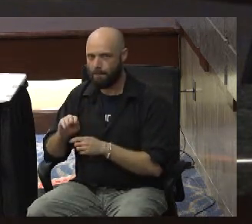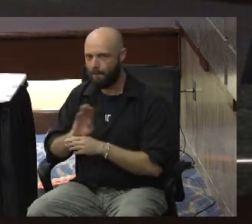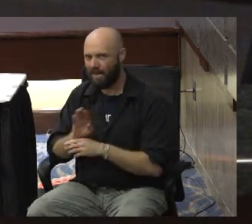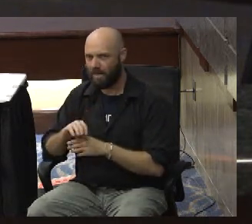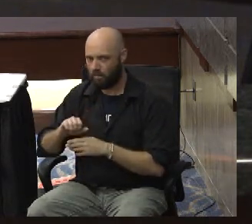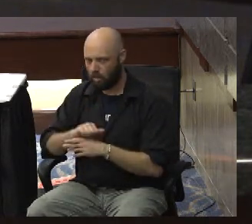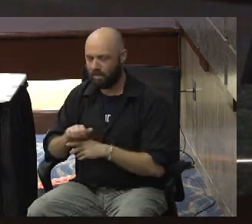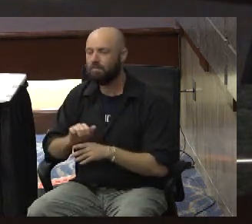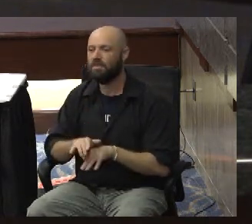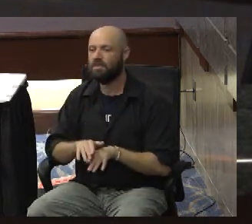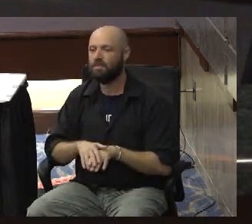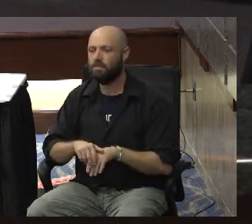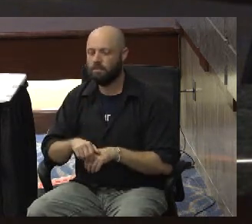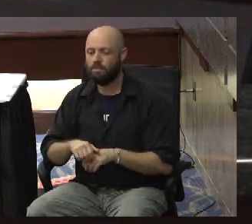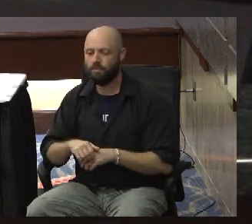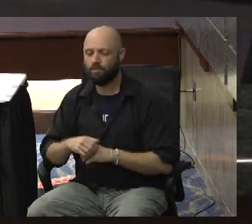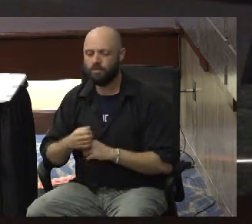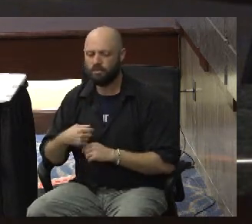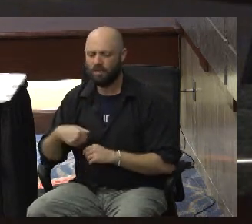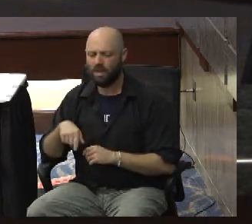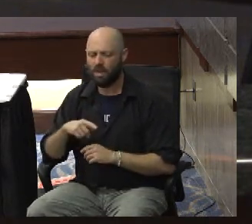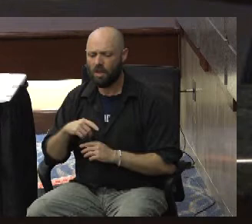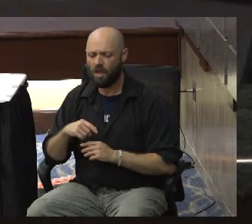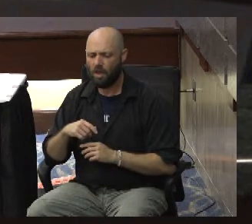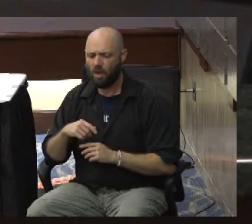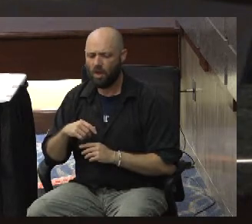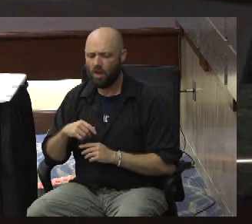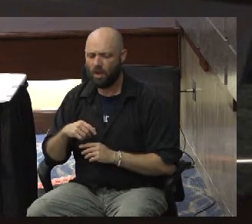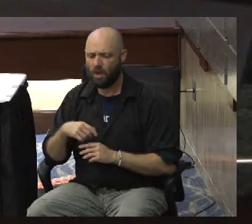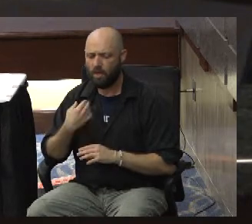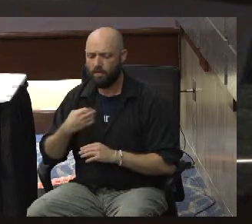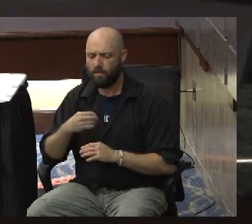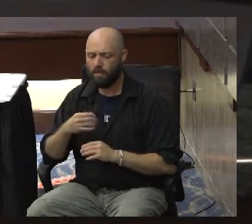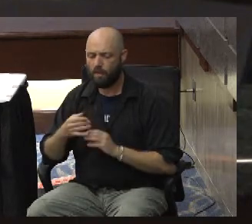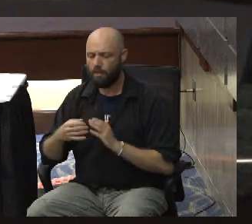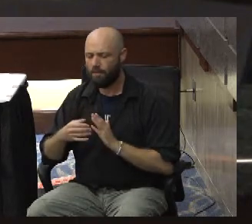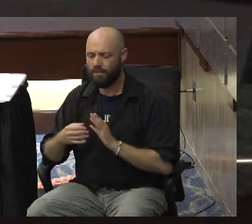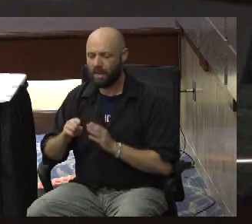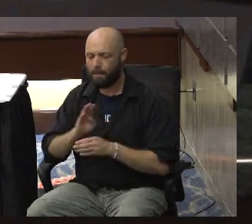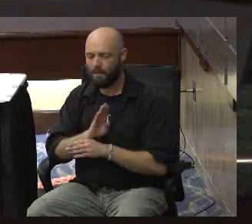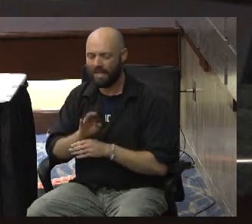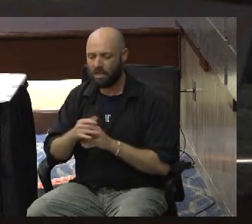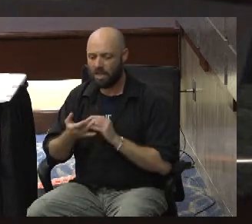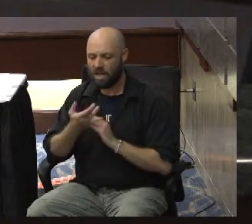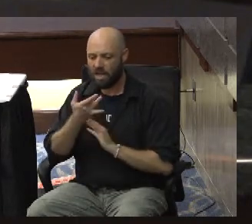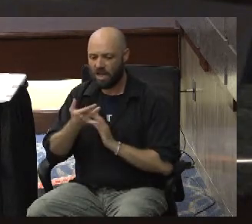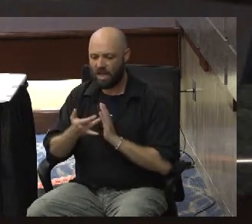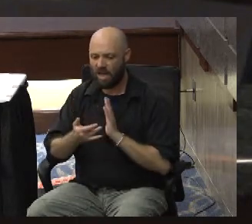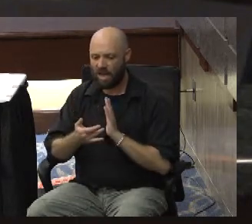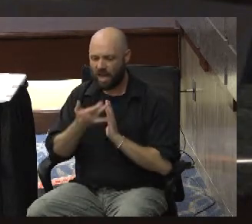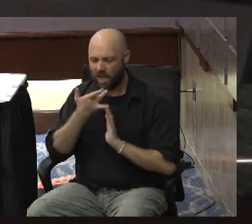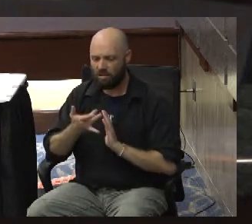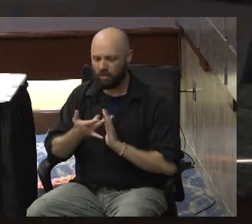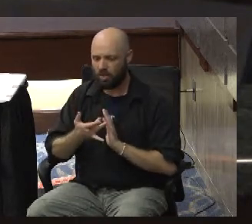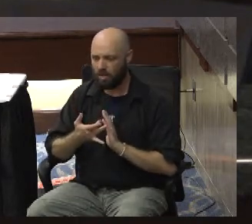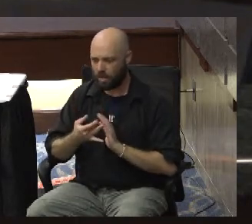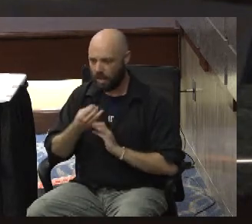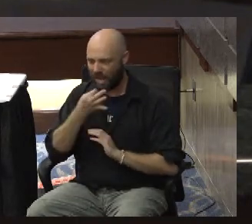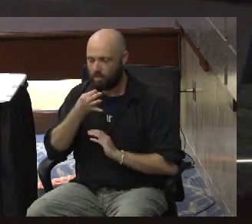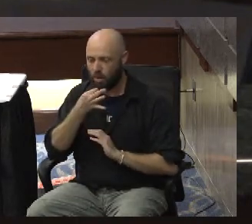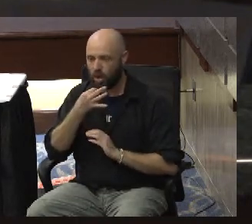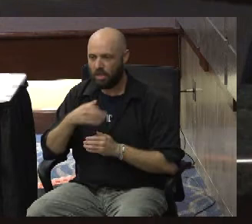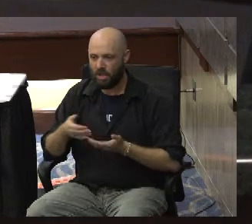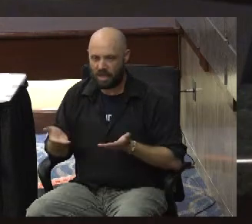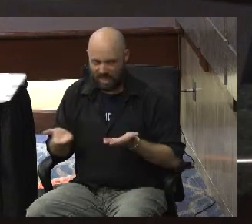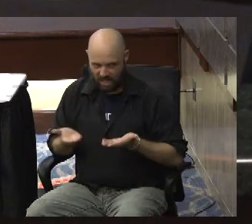we've consistently deferred to the subject matter experts in our community. Our leading anti-trafficking experts, namely